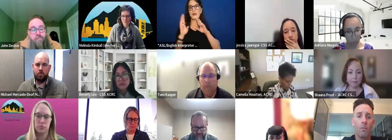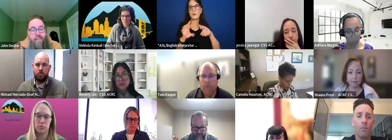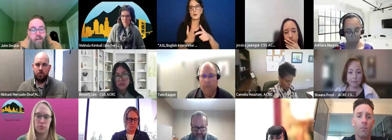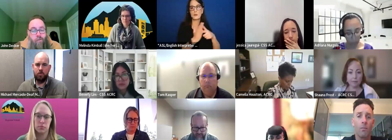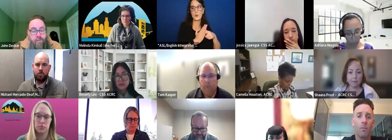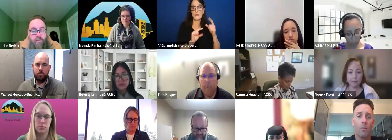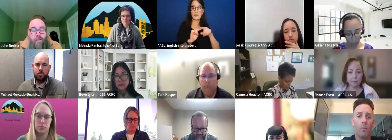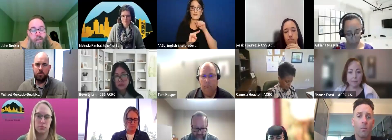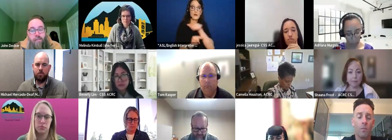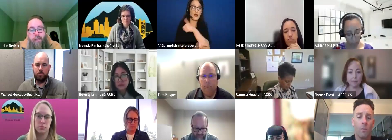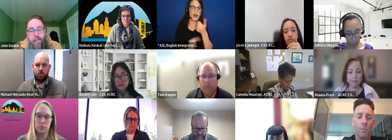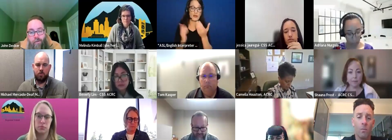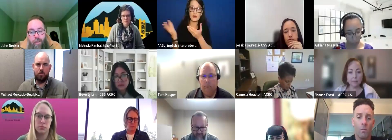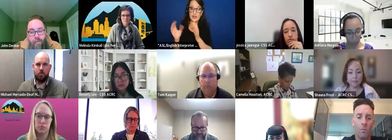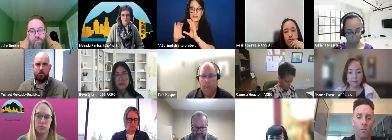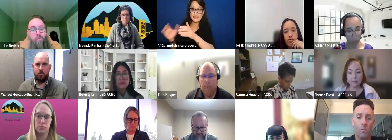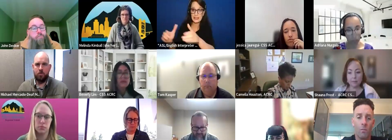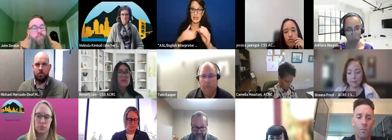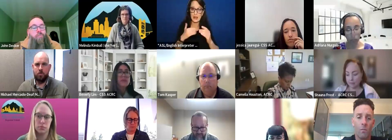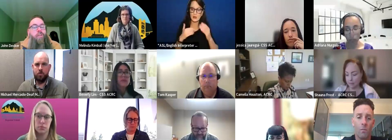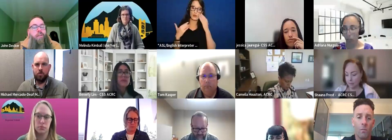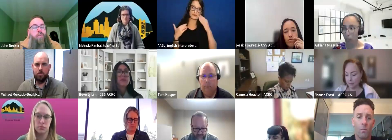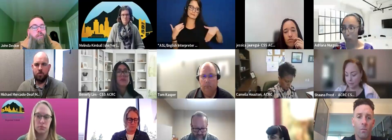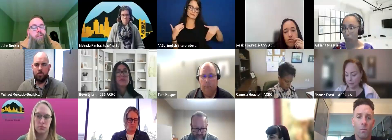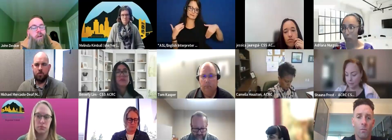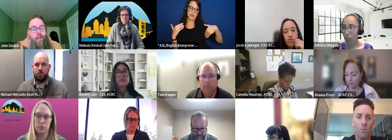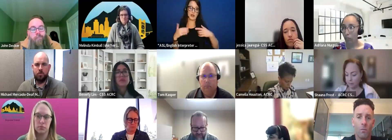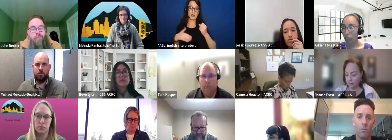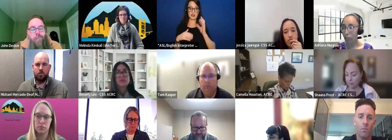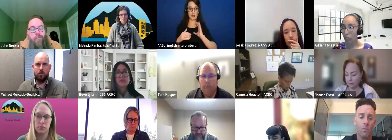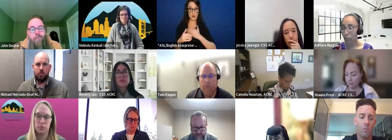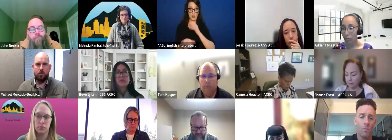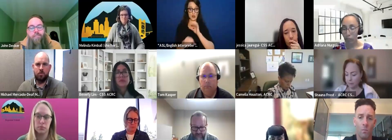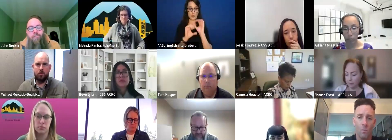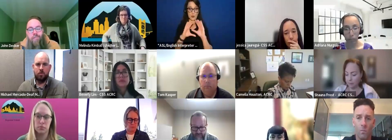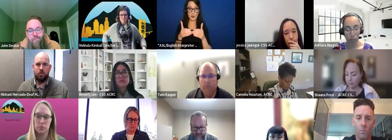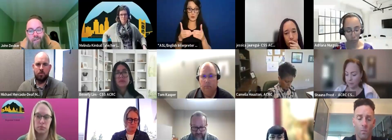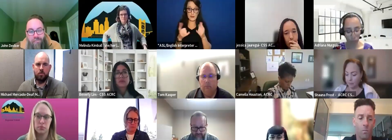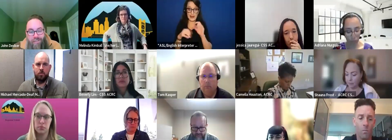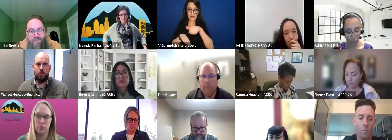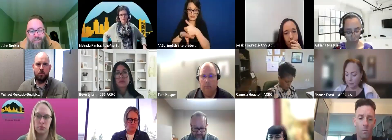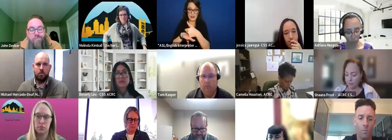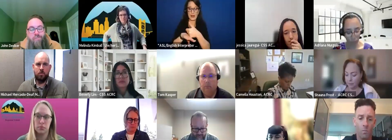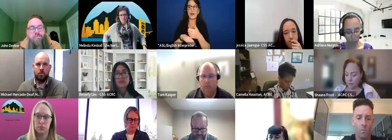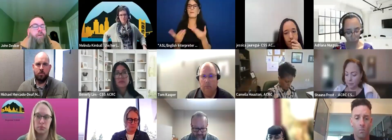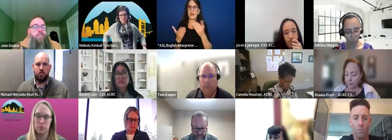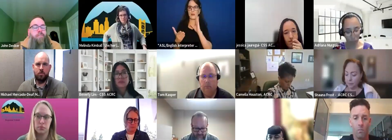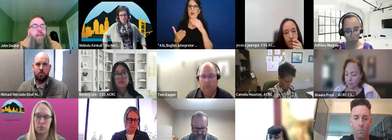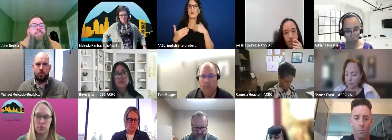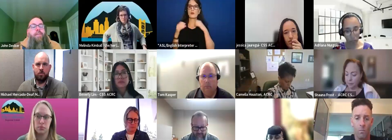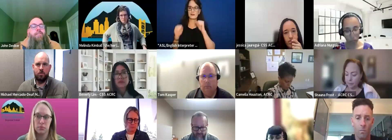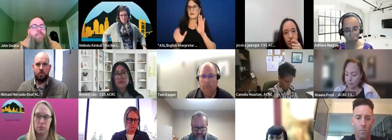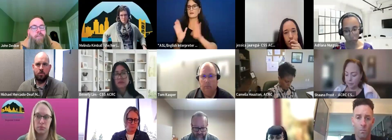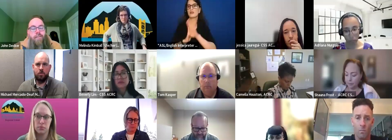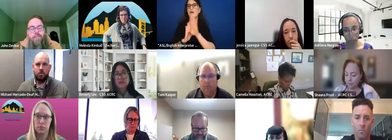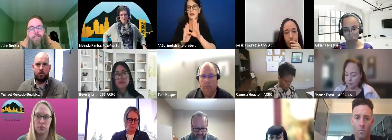different service categories. And again, the likelihood that these work groups that we're putting together are going to have maybe some of the definitive answers that you as service providers